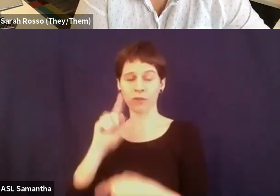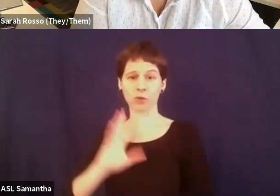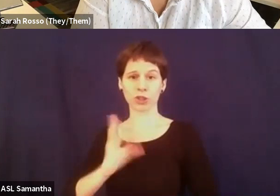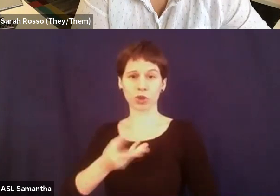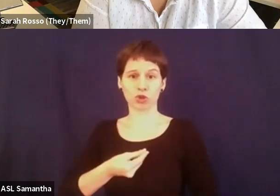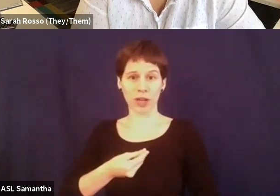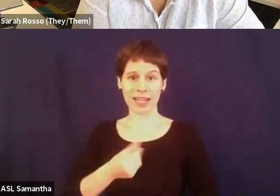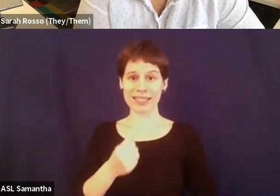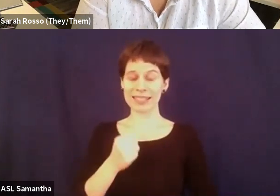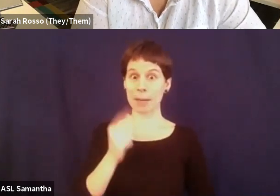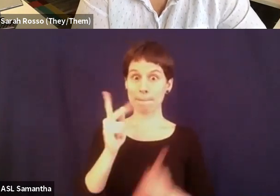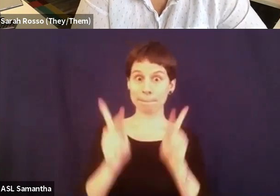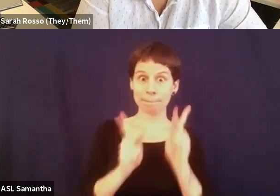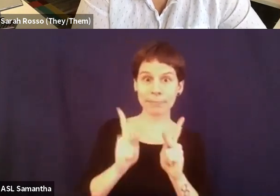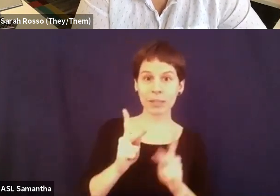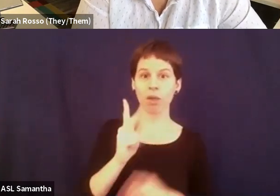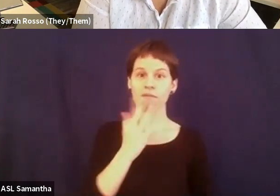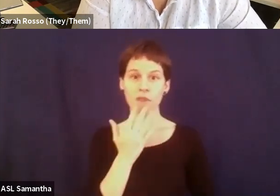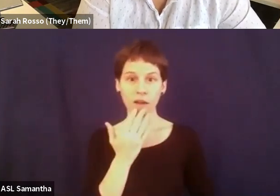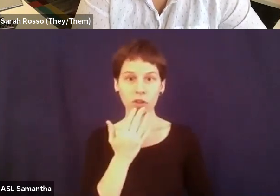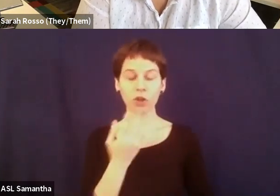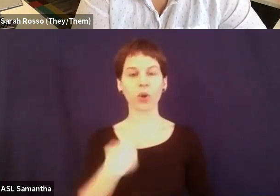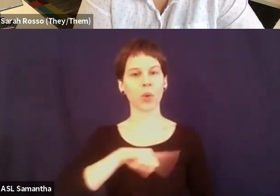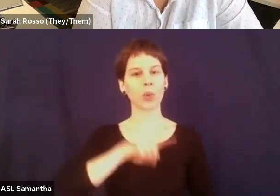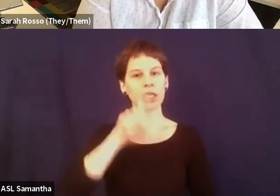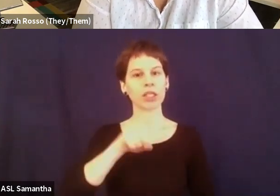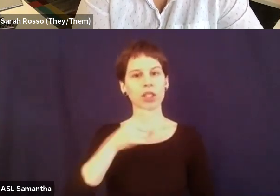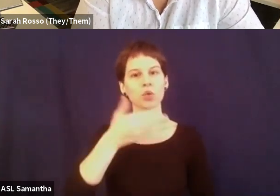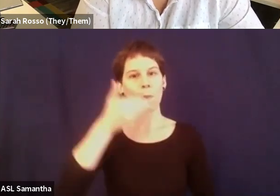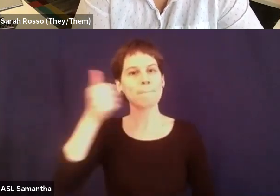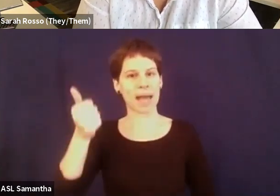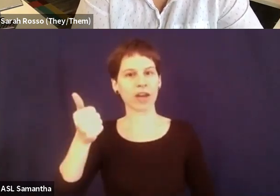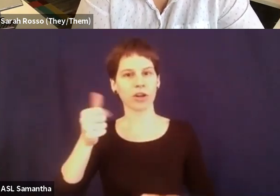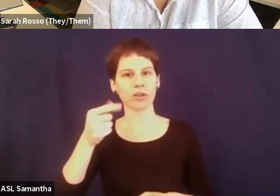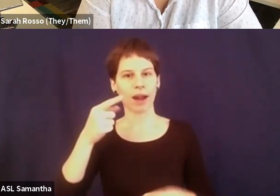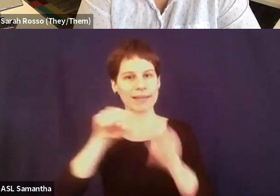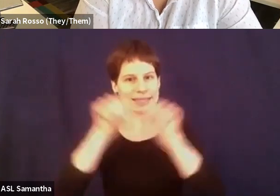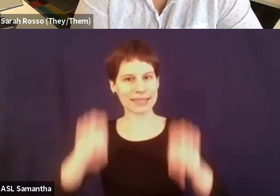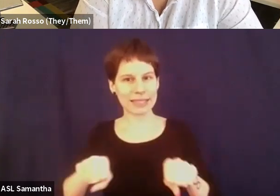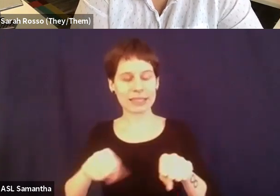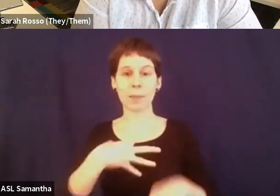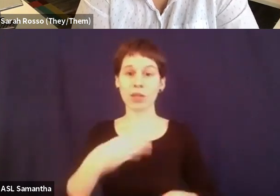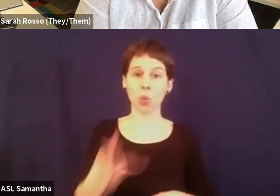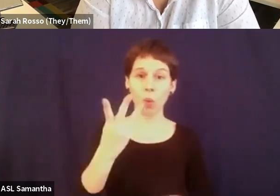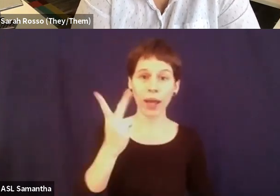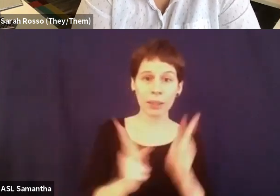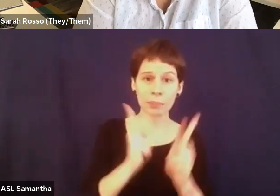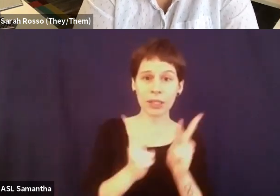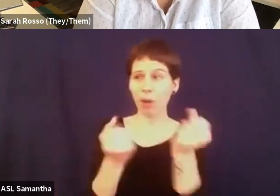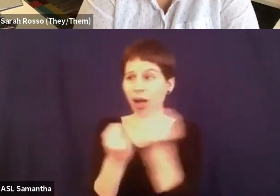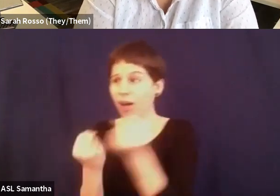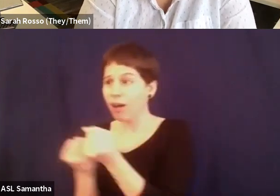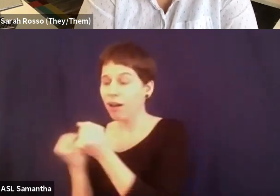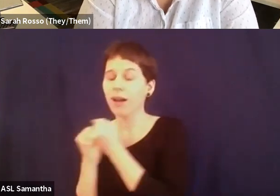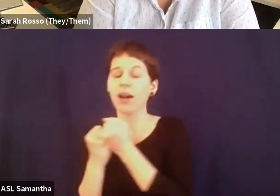And so we need to do better as a system, as providers, as white folks, as allies, as aspiring accomplices, as all of those things.